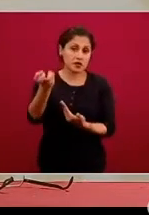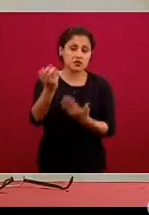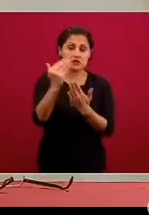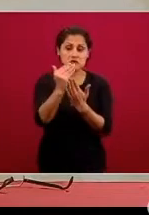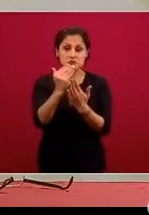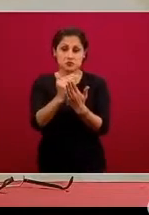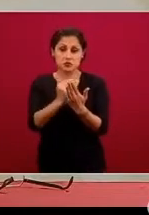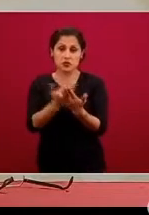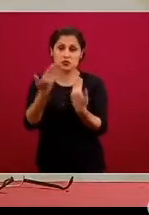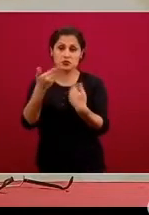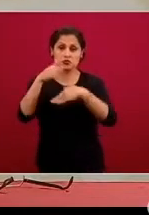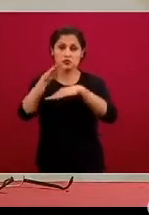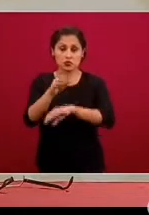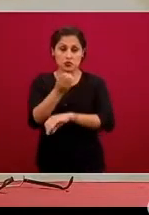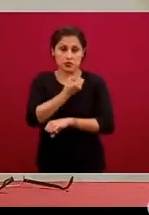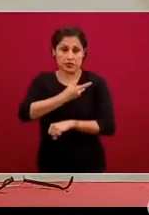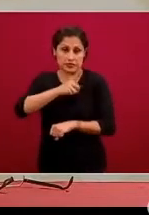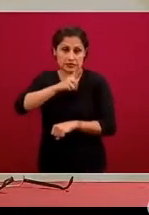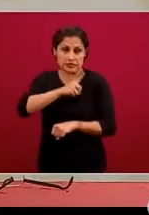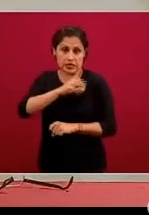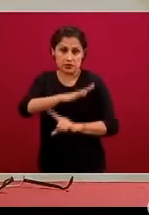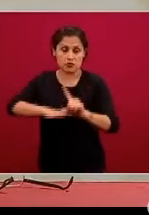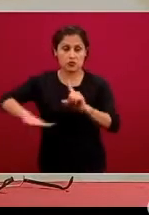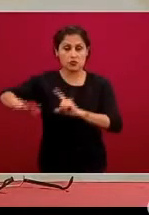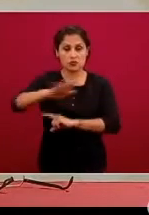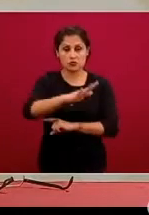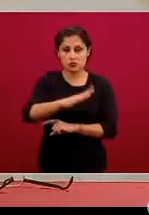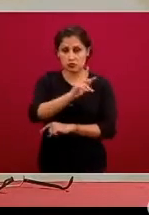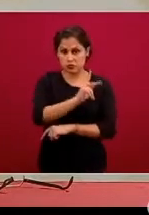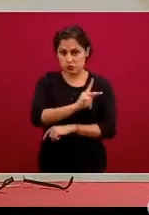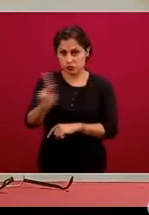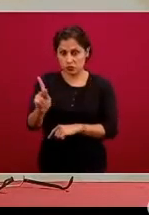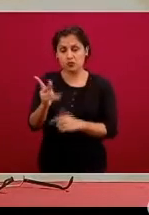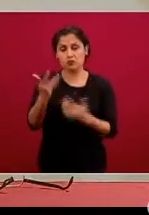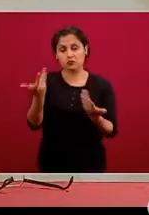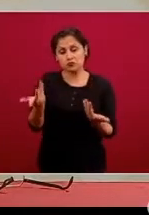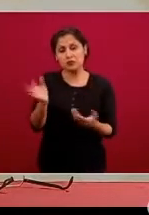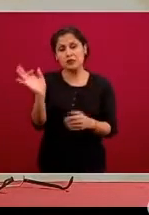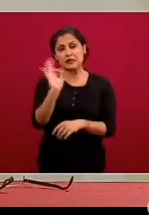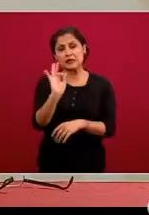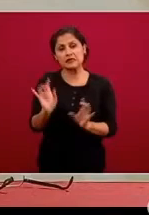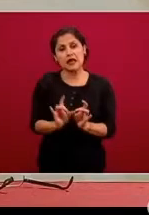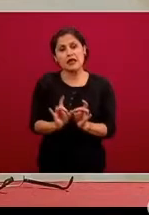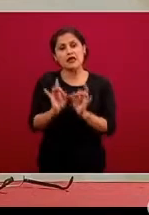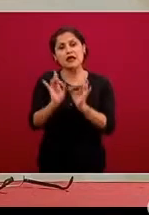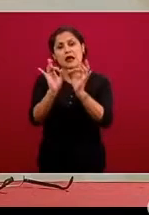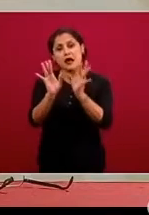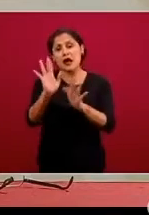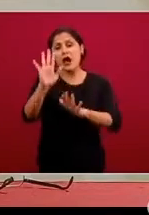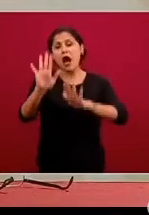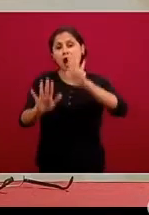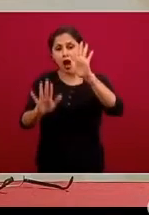the citizens, but also there can be an impact on the